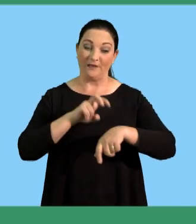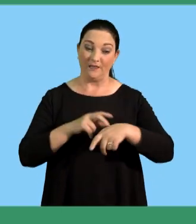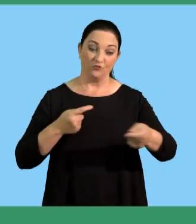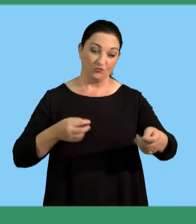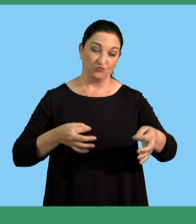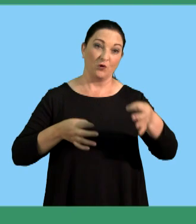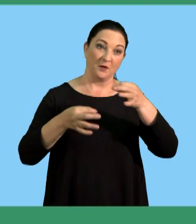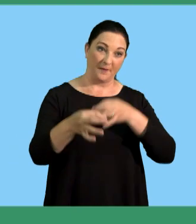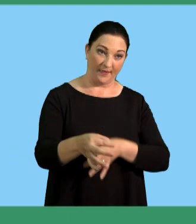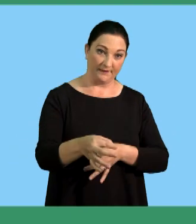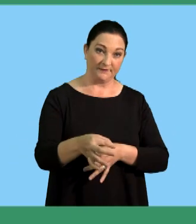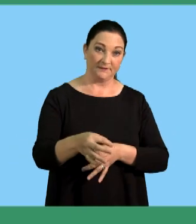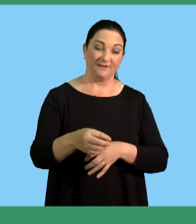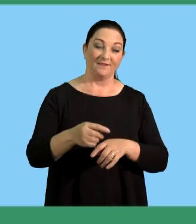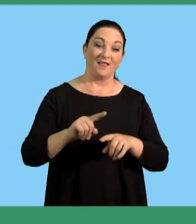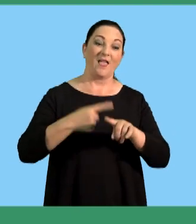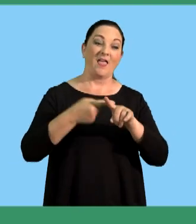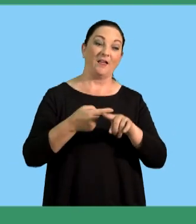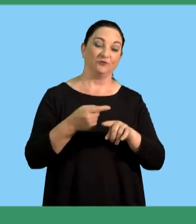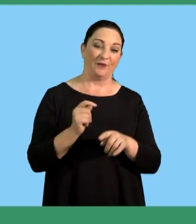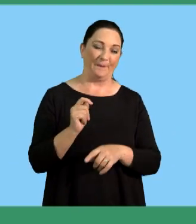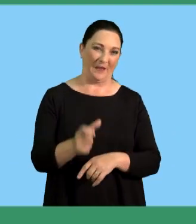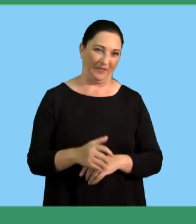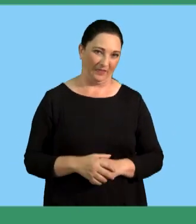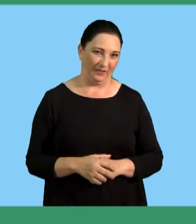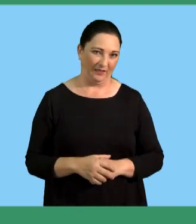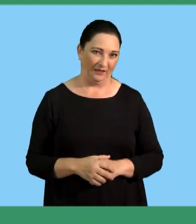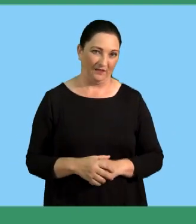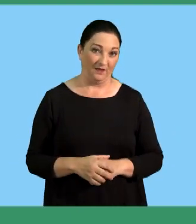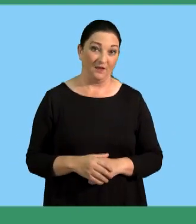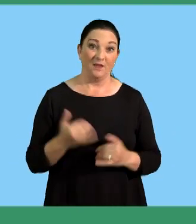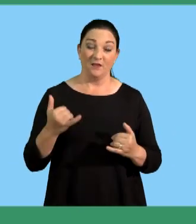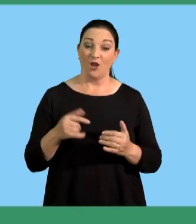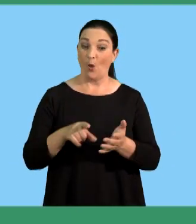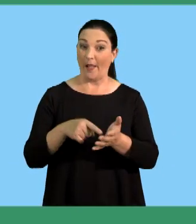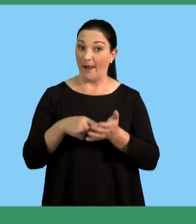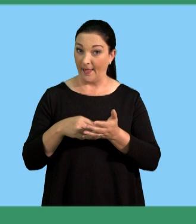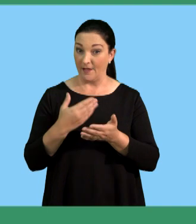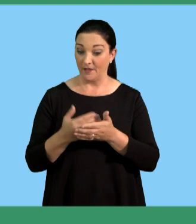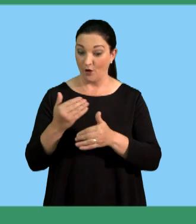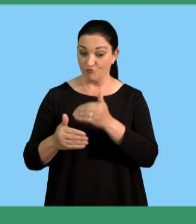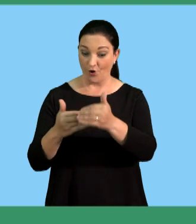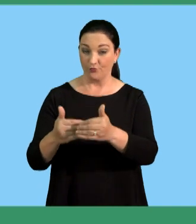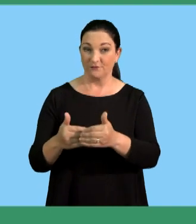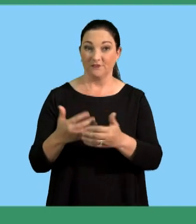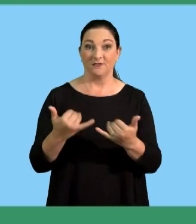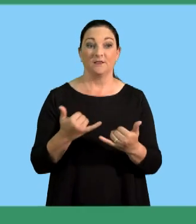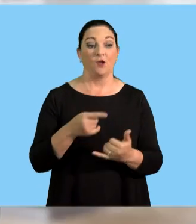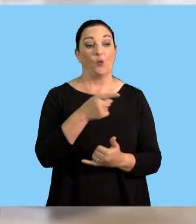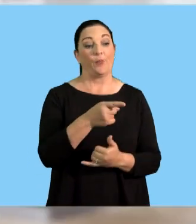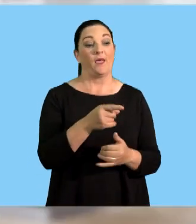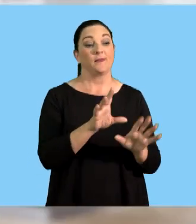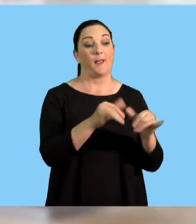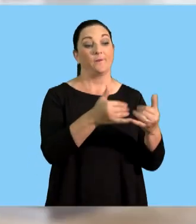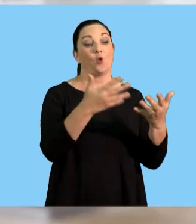of replacing or repairing the goods or property concerned. So this is to say, before a claim can be processed, the insured